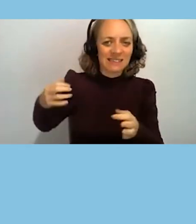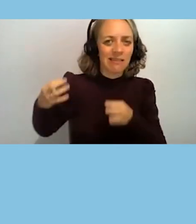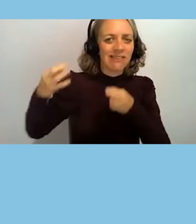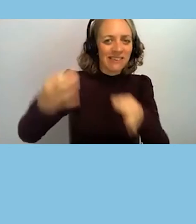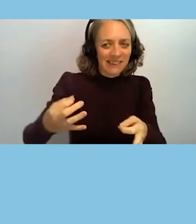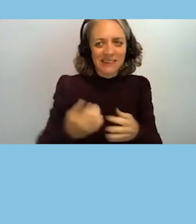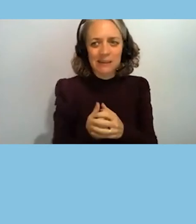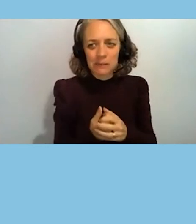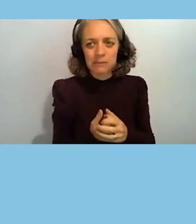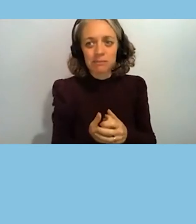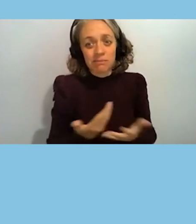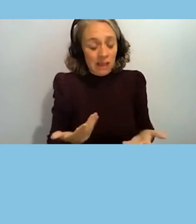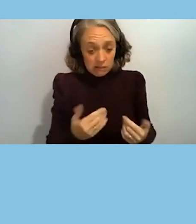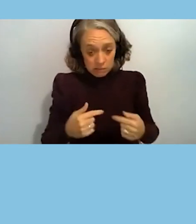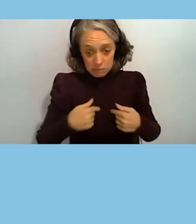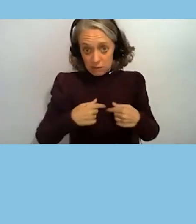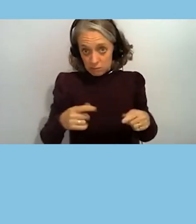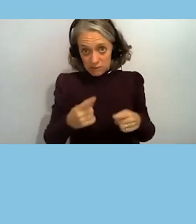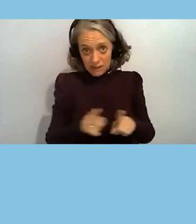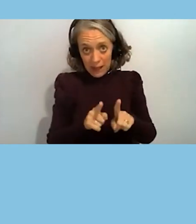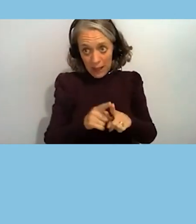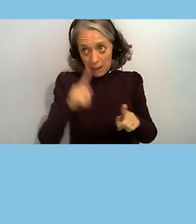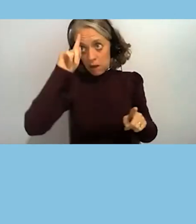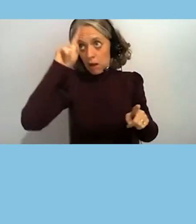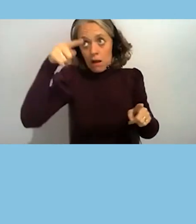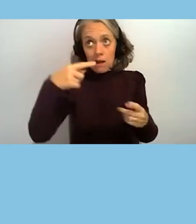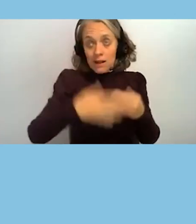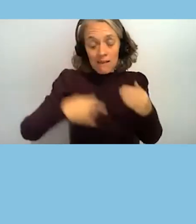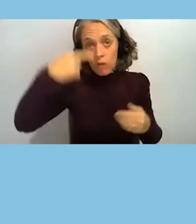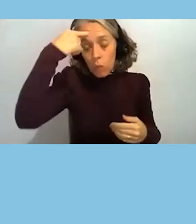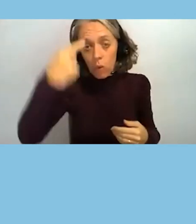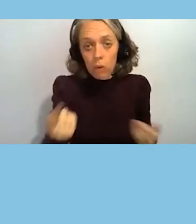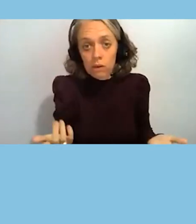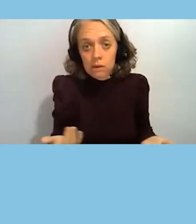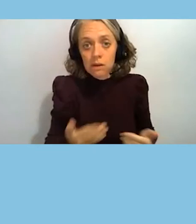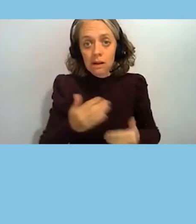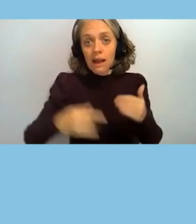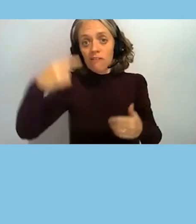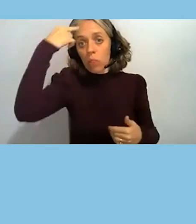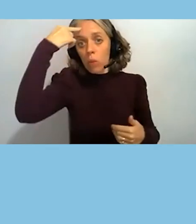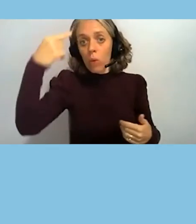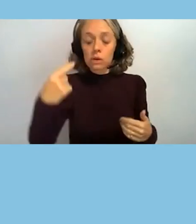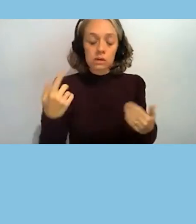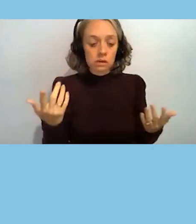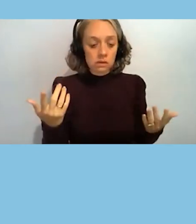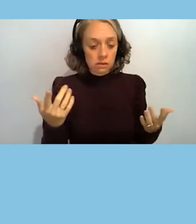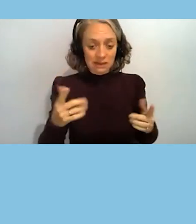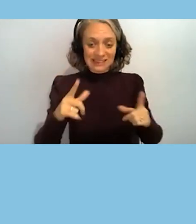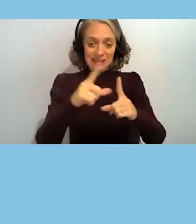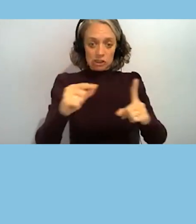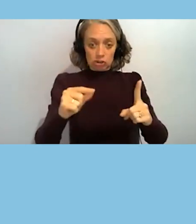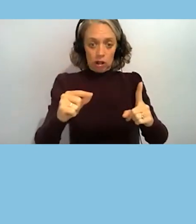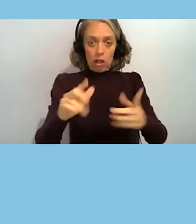readily admit, my own, realizations about the responsibility to consider digital spaces as public